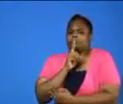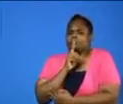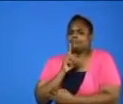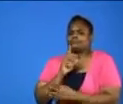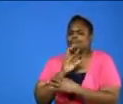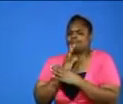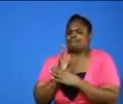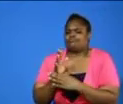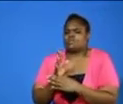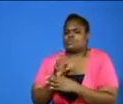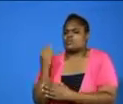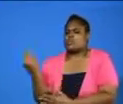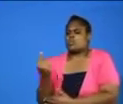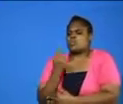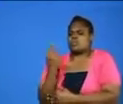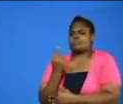deeply.